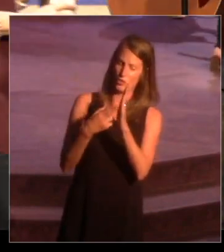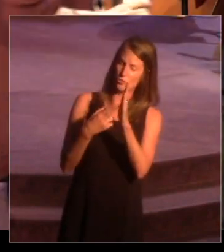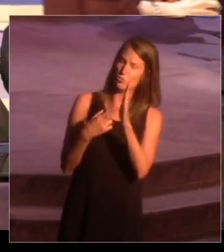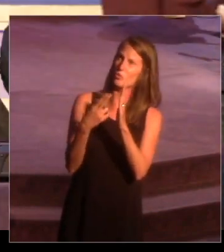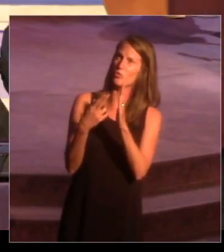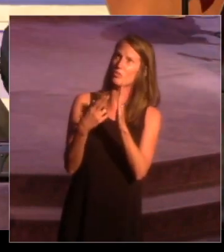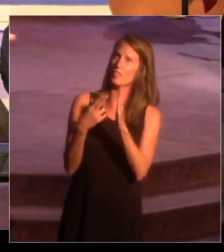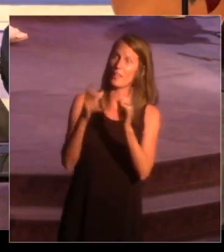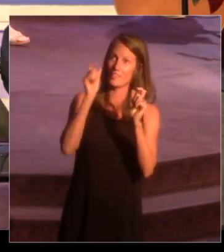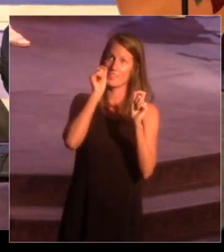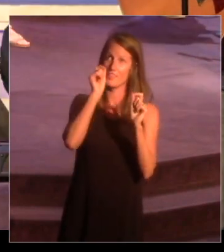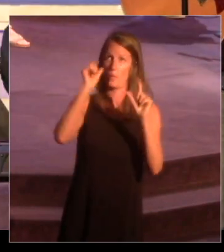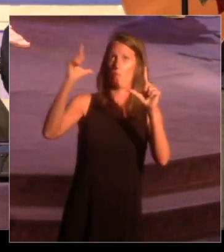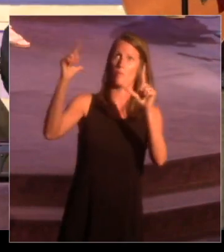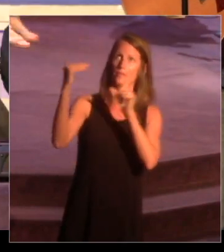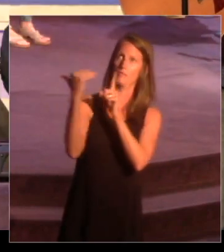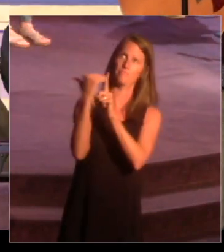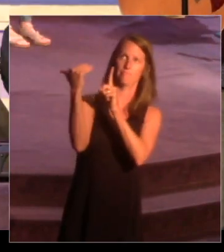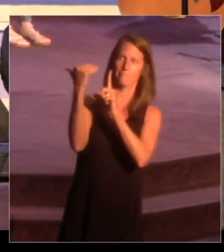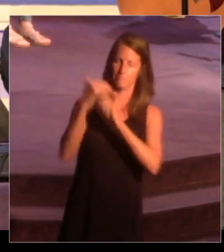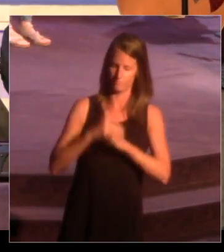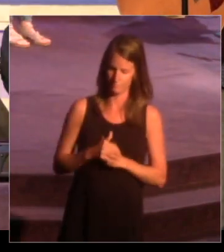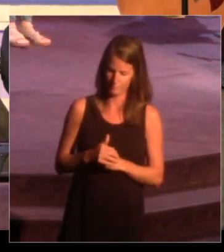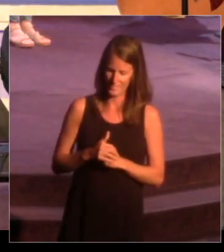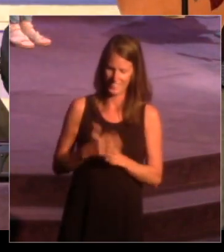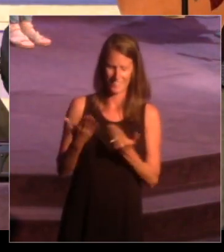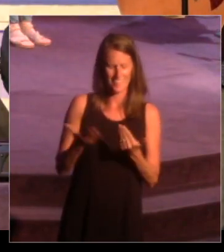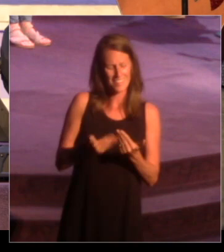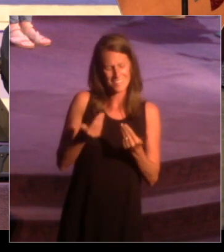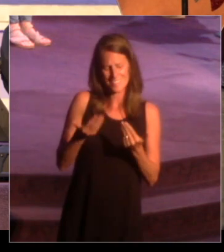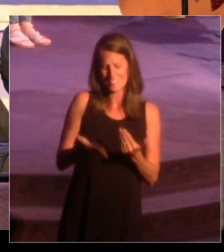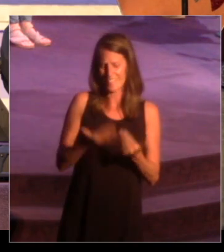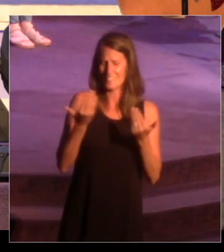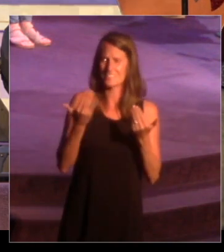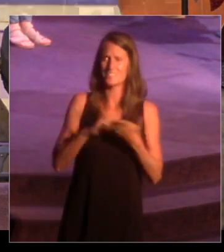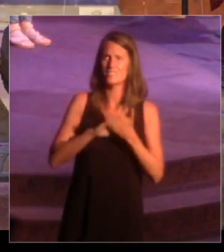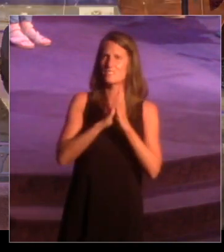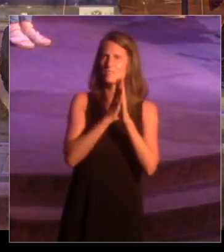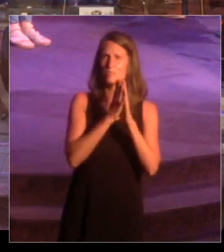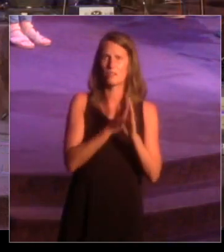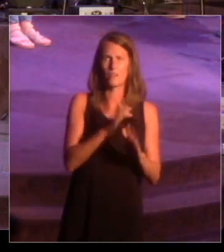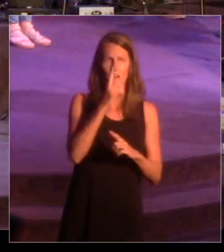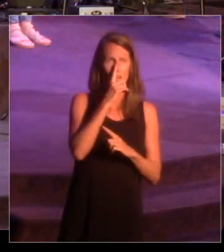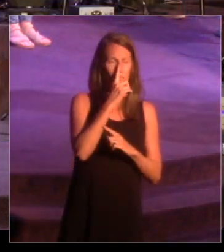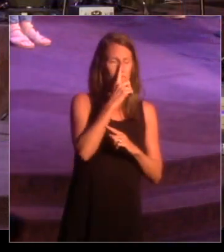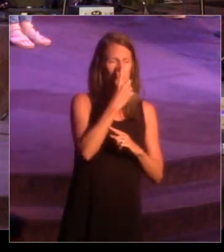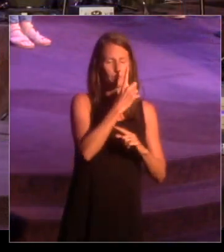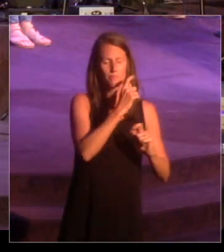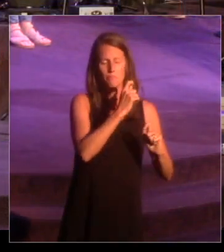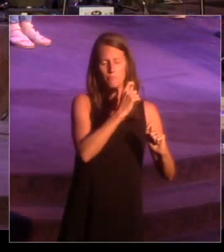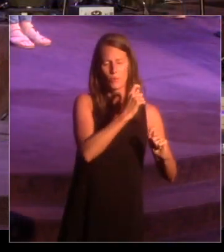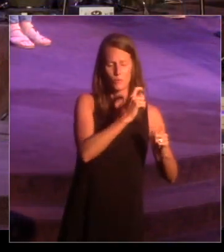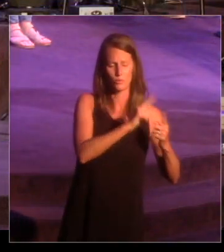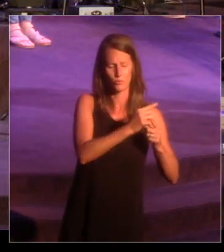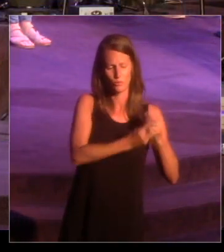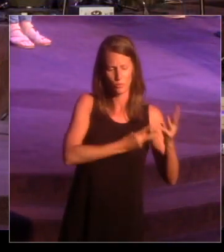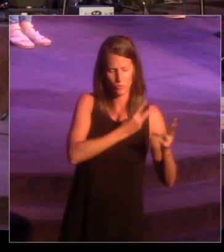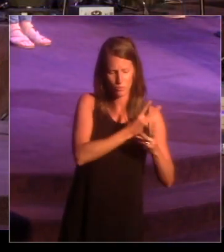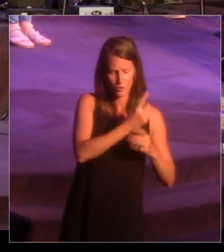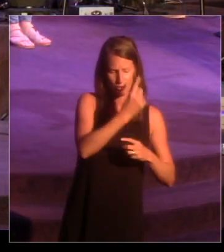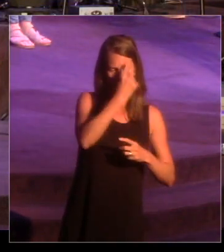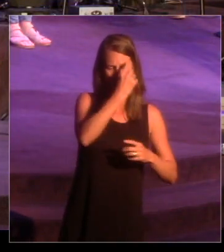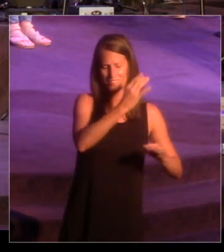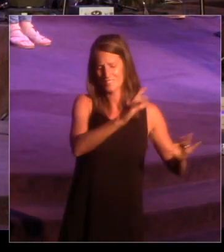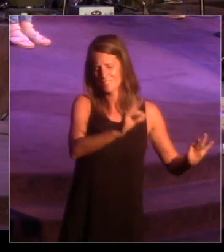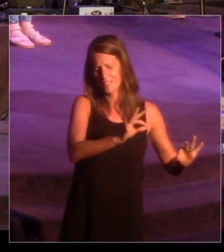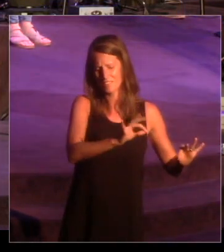thank you for the wake-up call. God, it's so easy just to get lulled to sleep to get pulled towards the things of the world, to think that they're just not